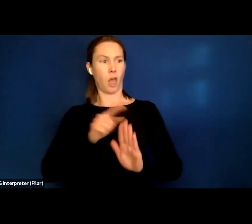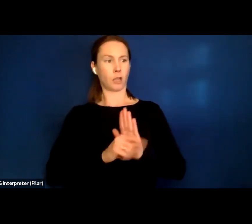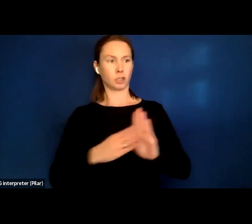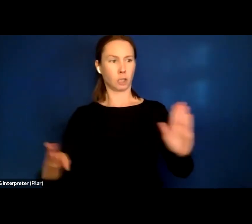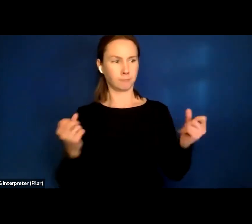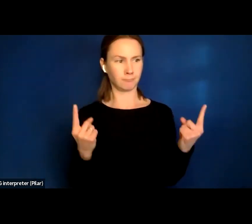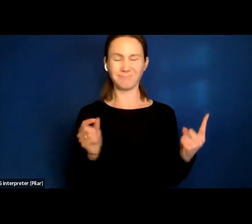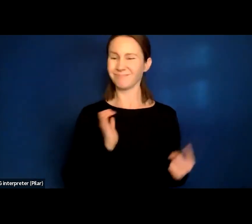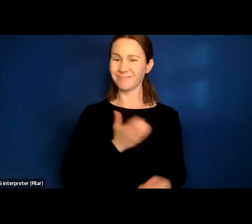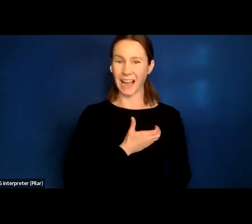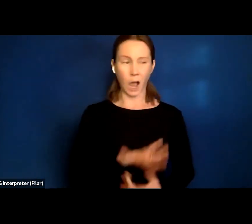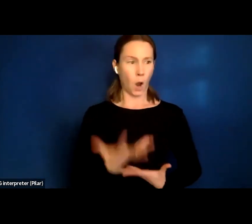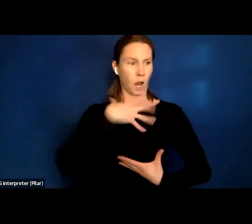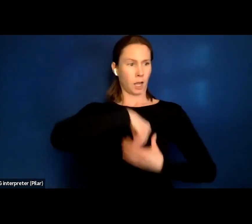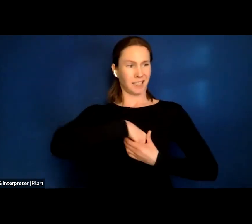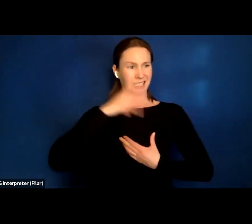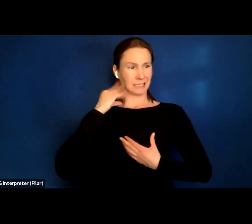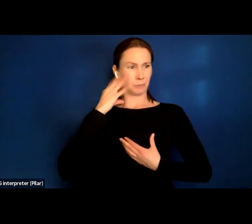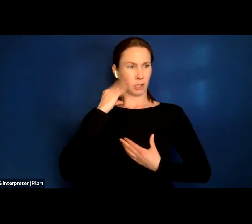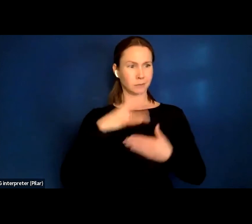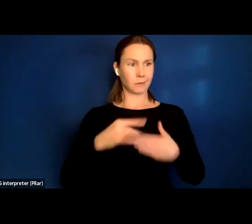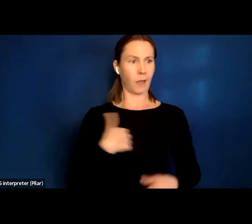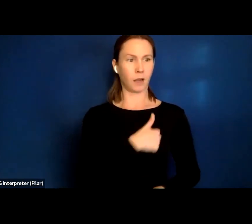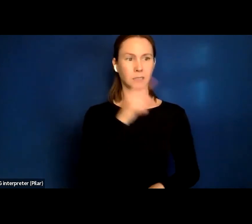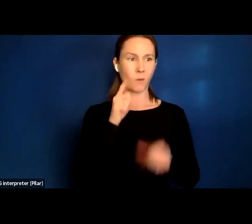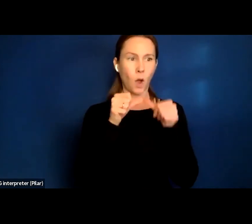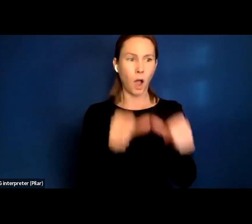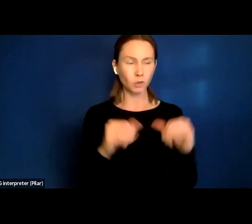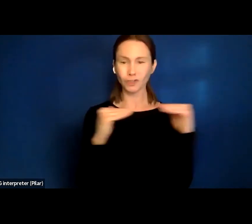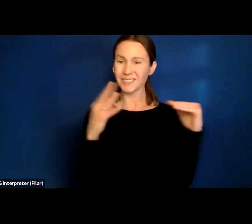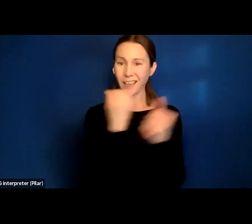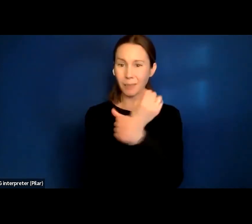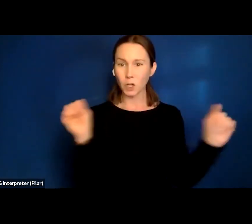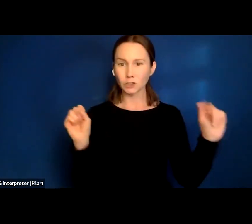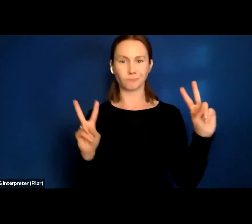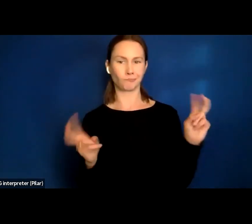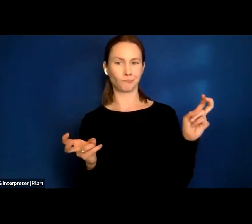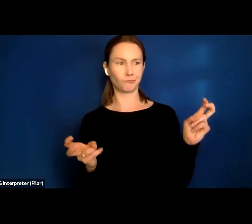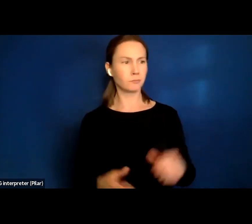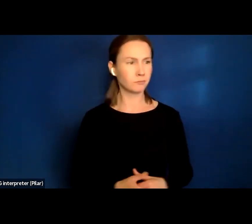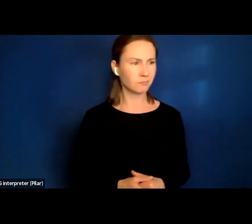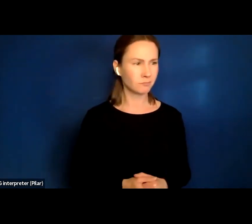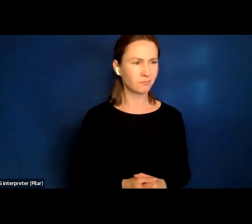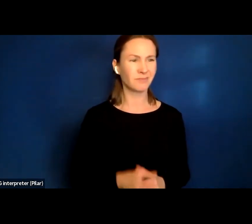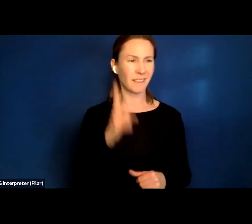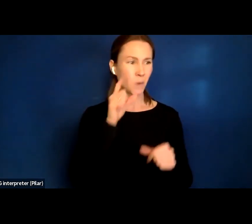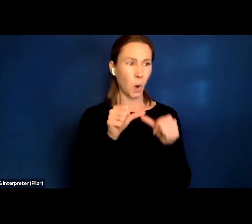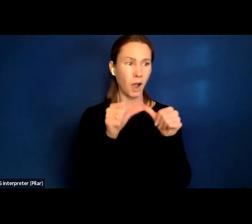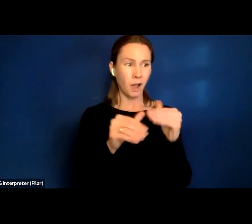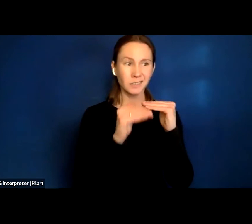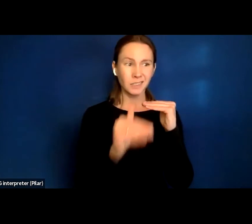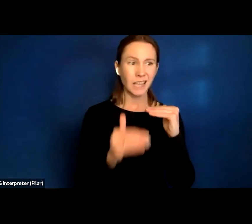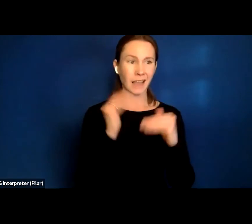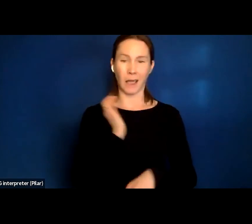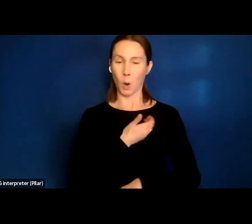towards ongoing justice and liberation," end quote. To sustain our movements means we must hold space